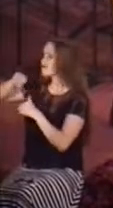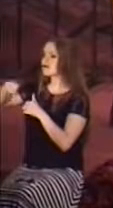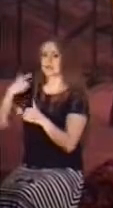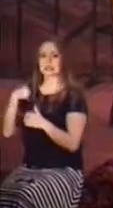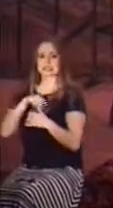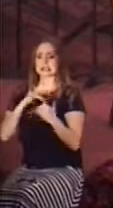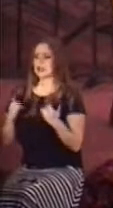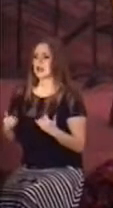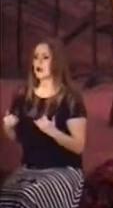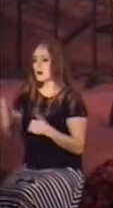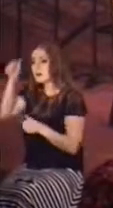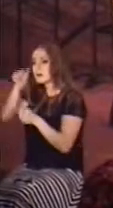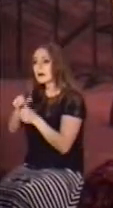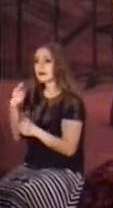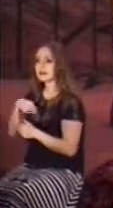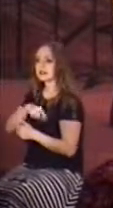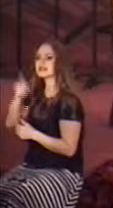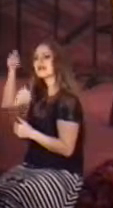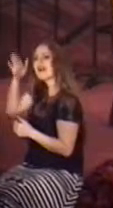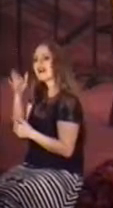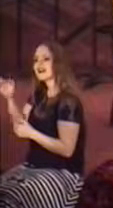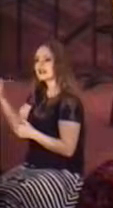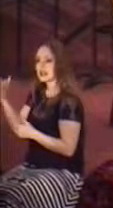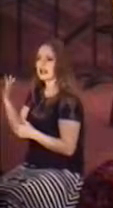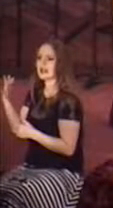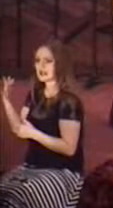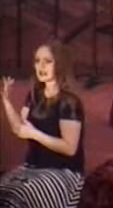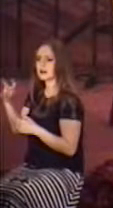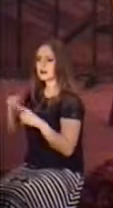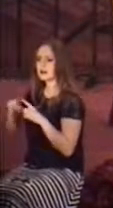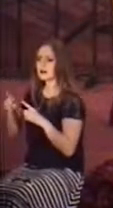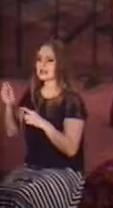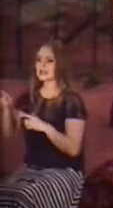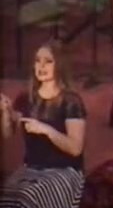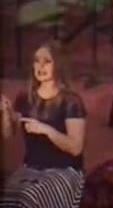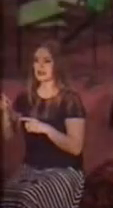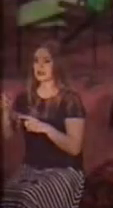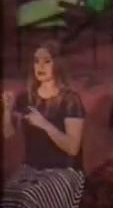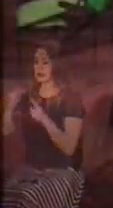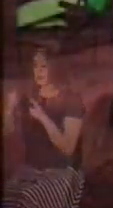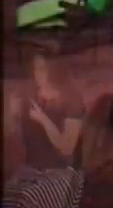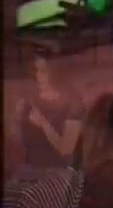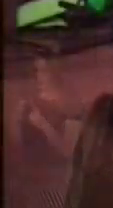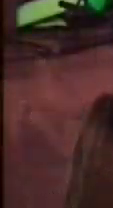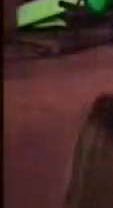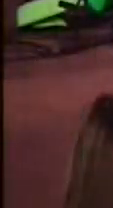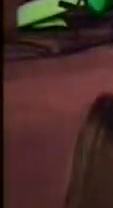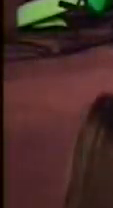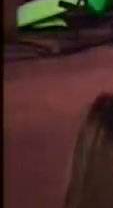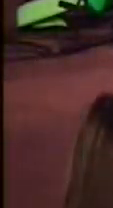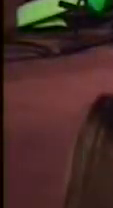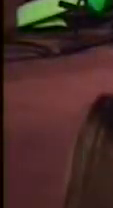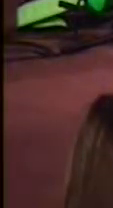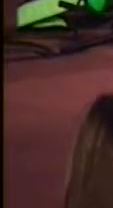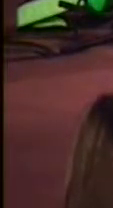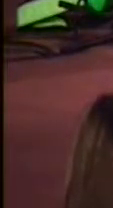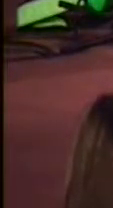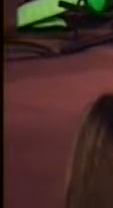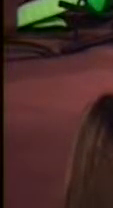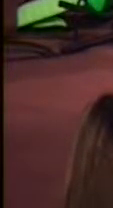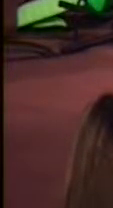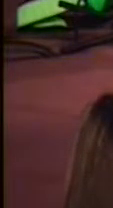Light reminds us that God is light. But we still have to keep perspective, don't we? It's easy to drift off into materialism. When I look at the